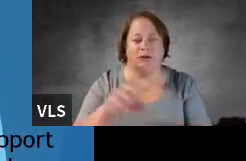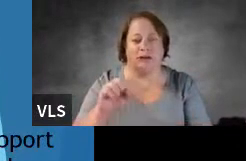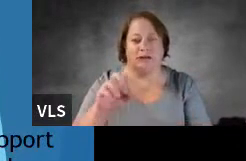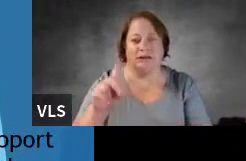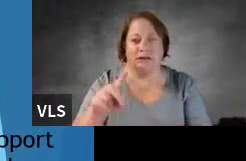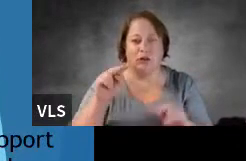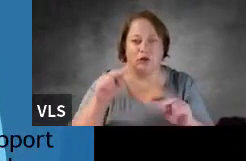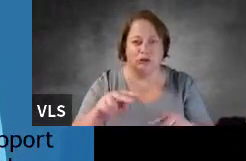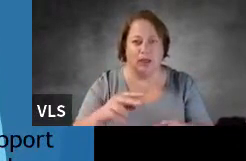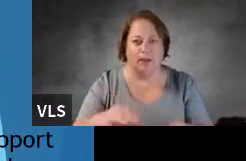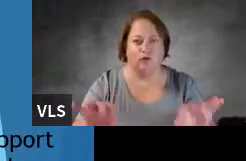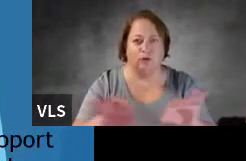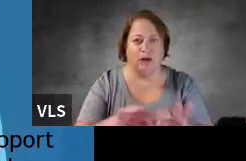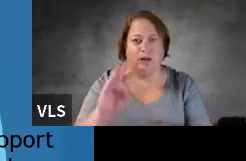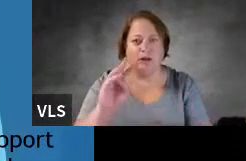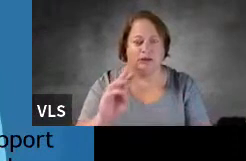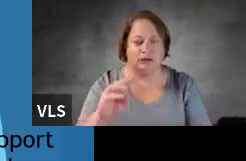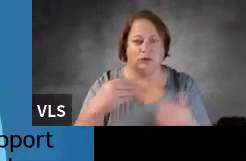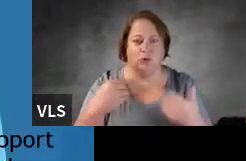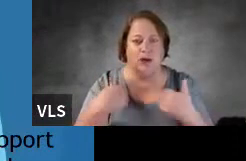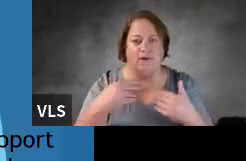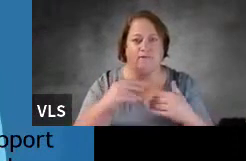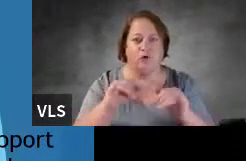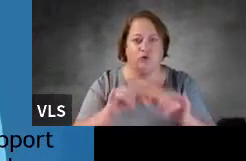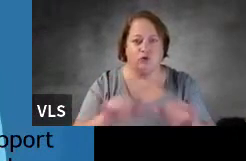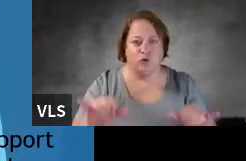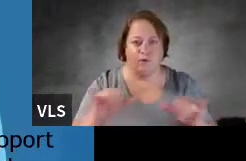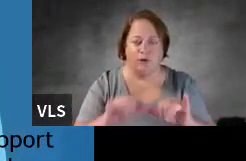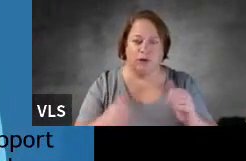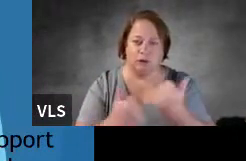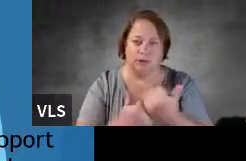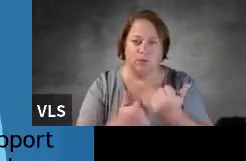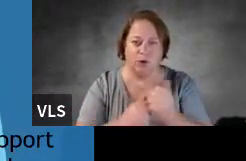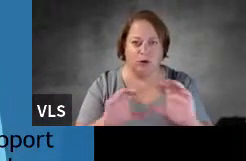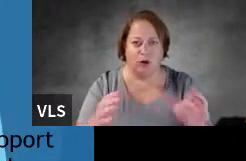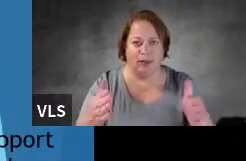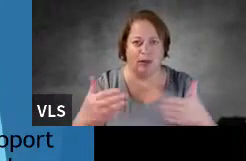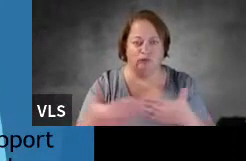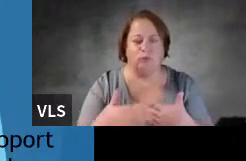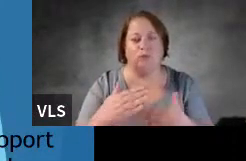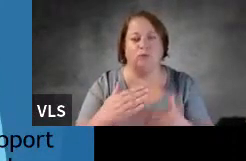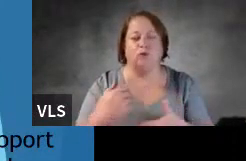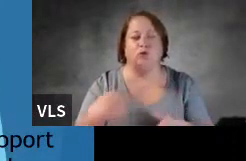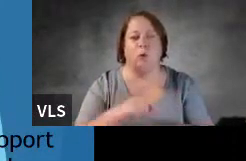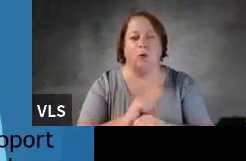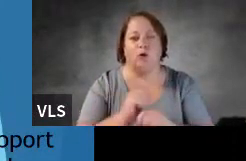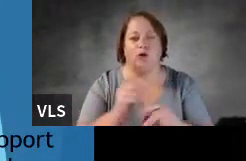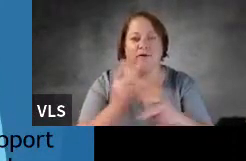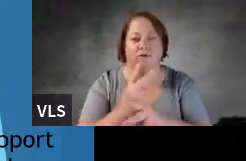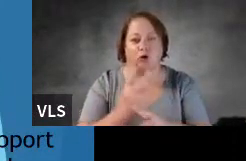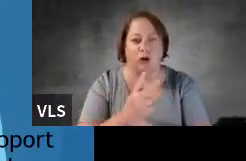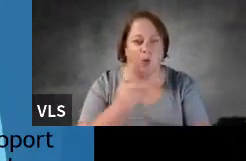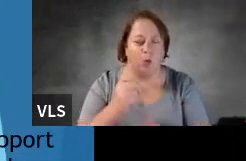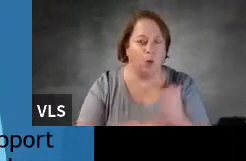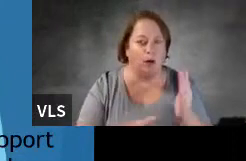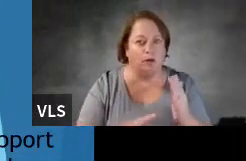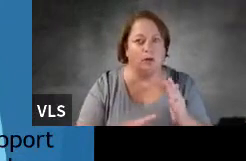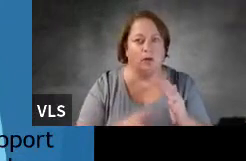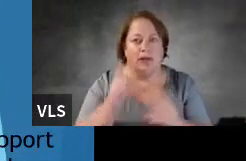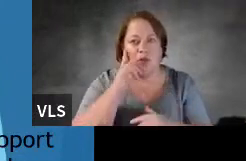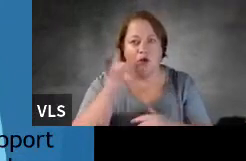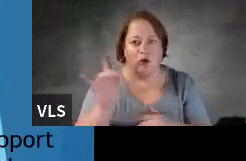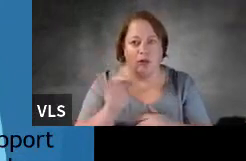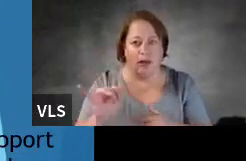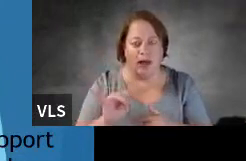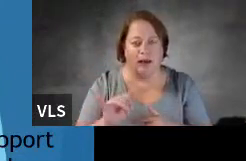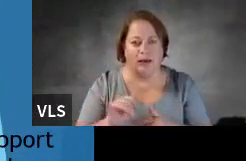critical six. So we have universal supports in our classrooms. So we worked to figure out what those universal supports look like